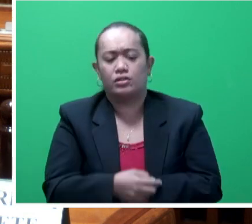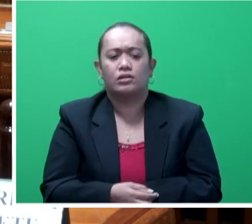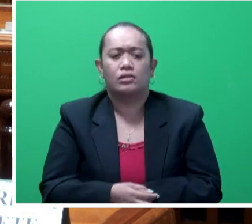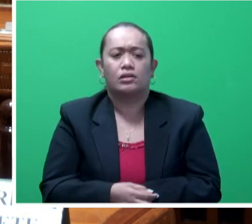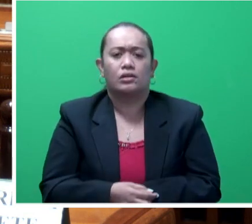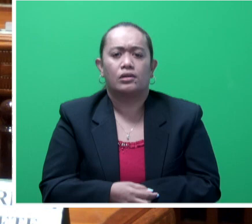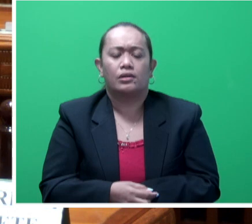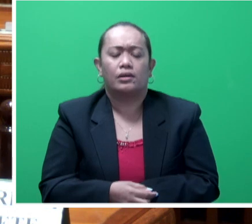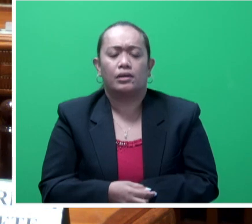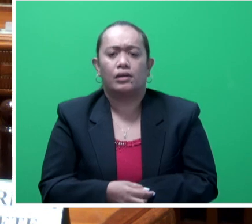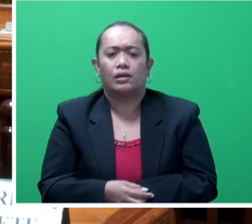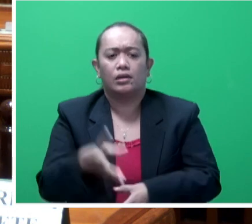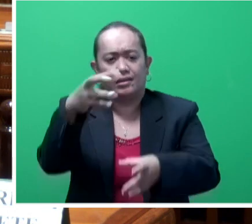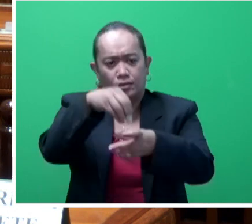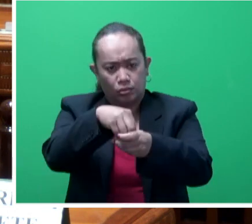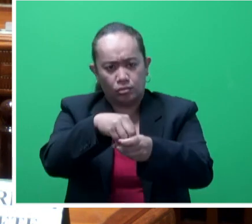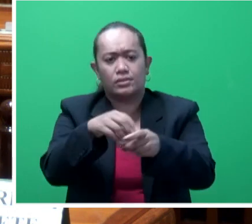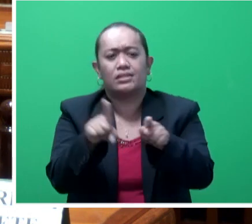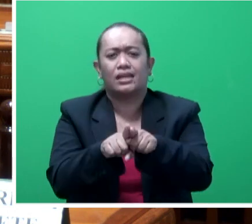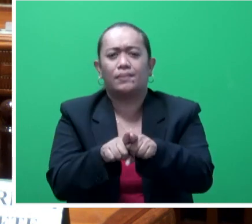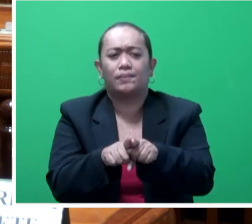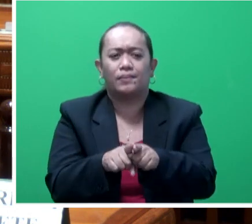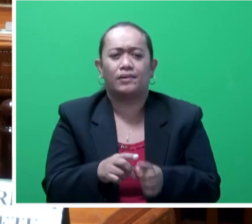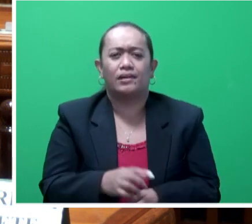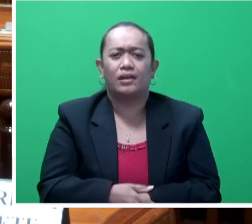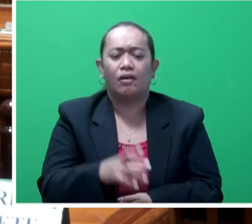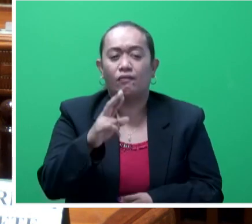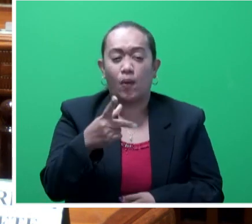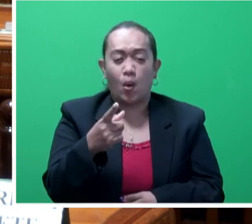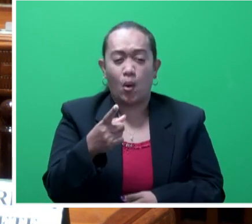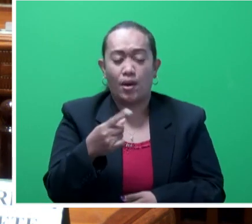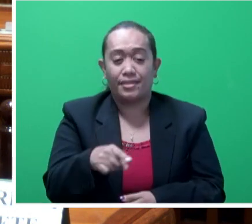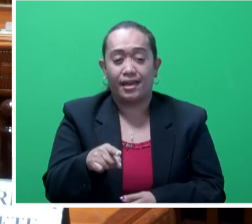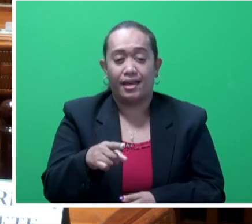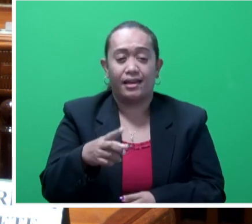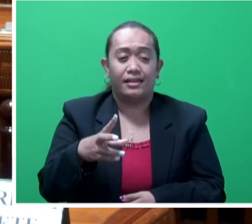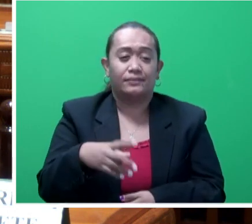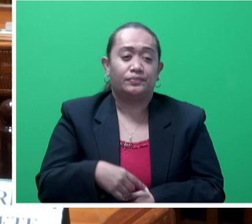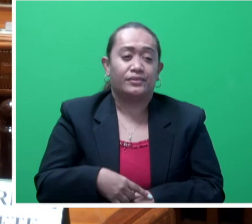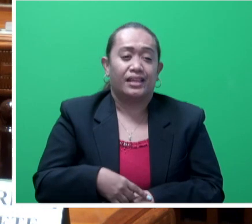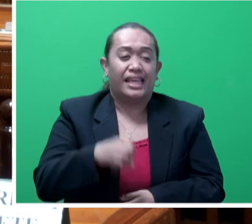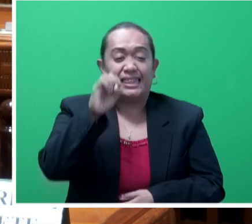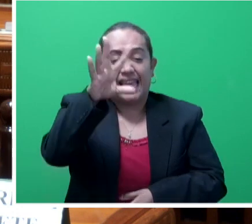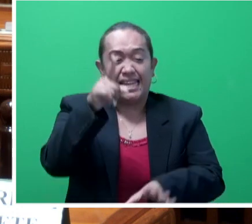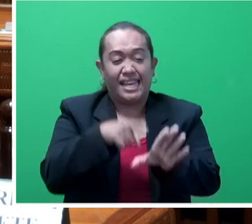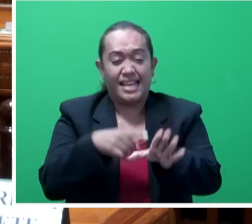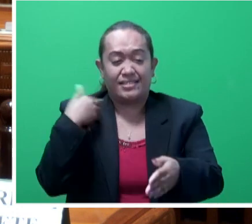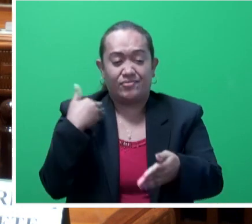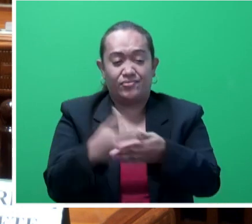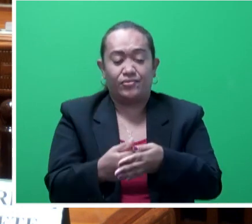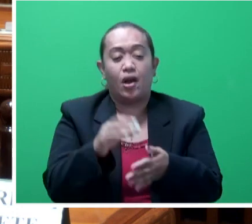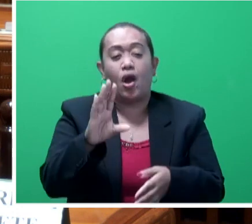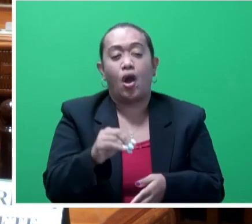includes the decade of actions for road safety, and